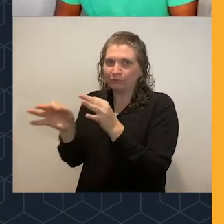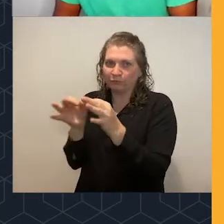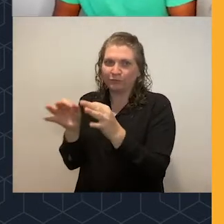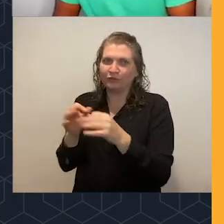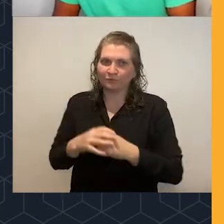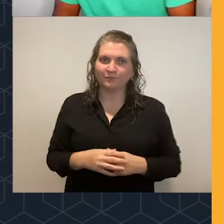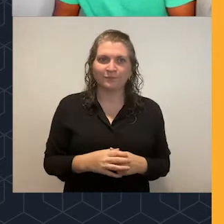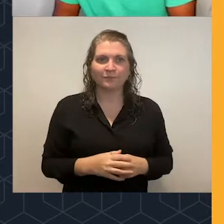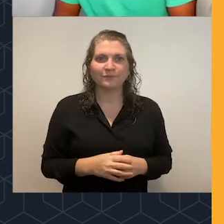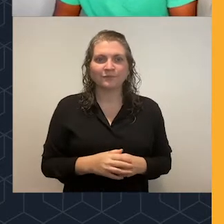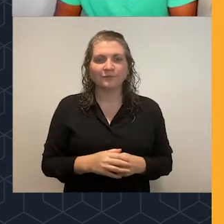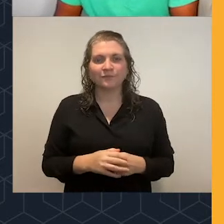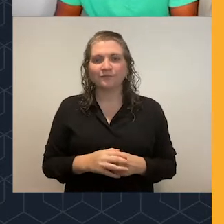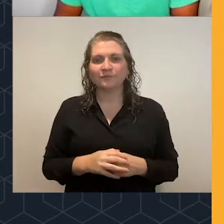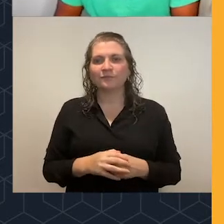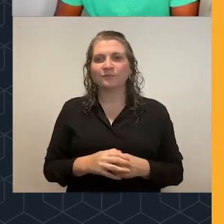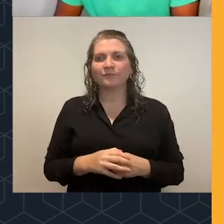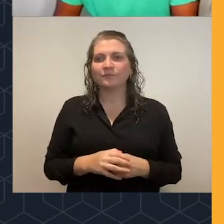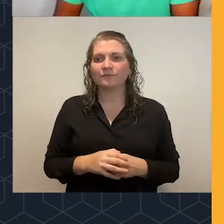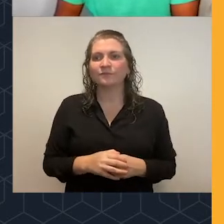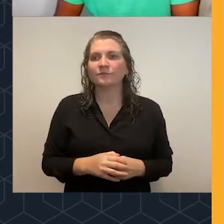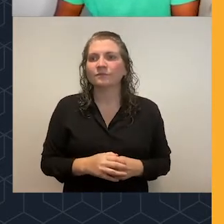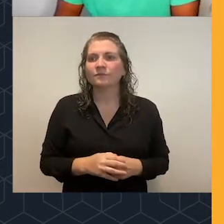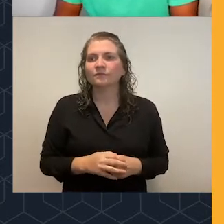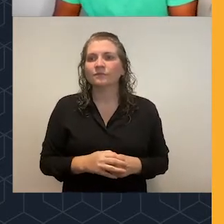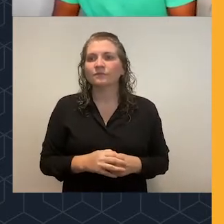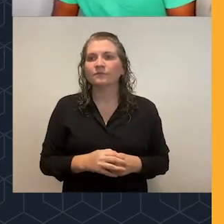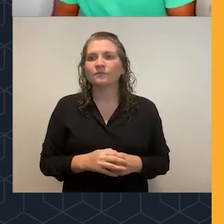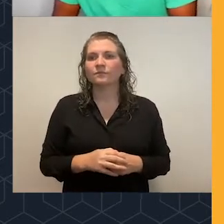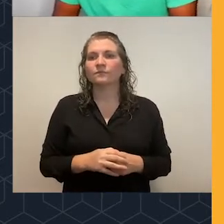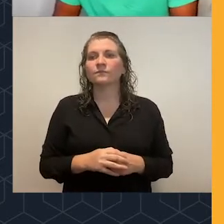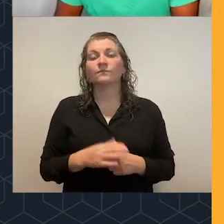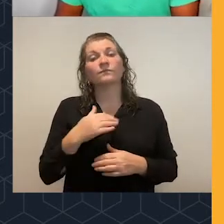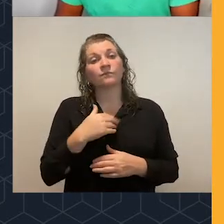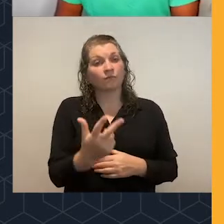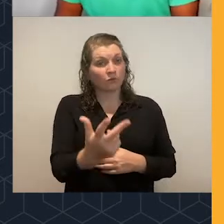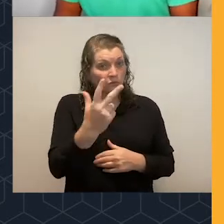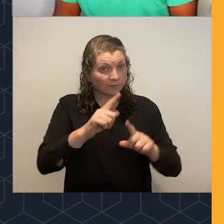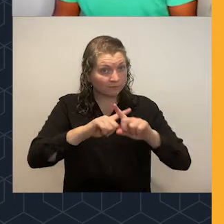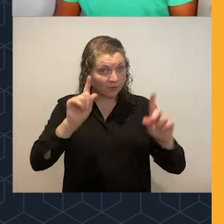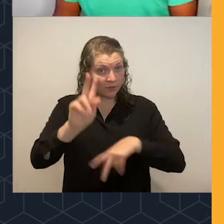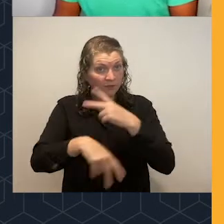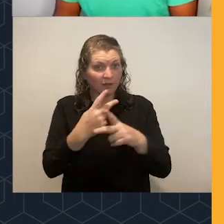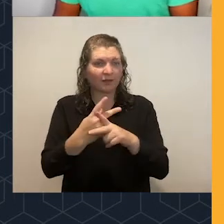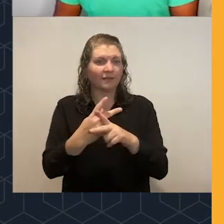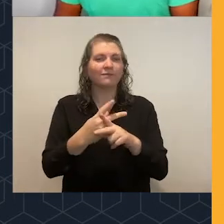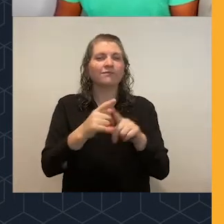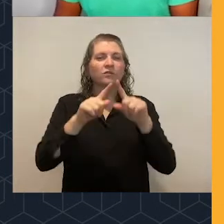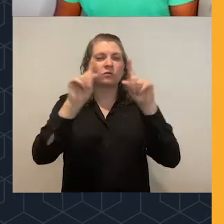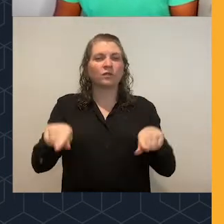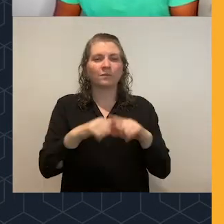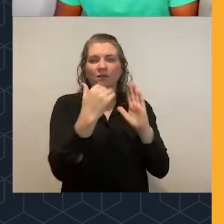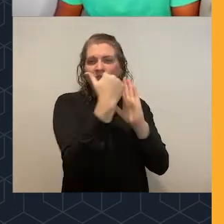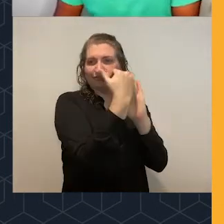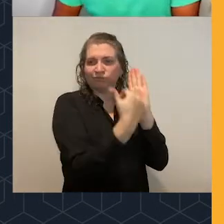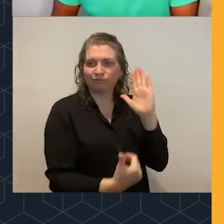and the preferred qualifications. So it's really key to work backwards to really making sure that the job description that you're submitting